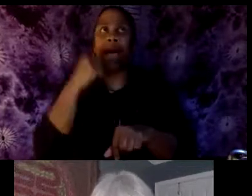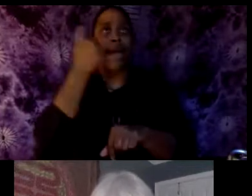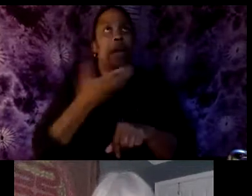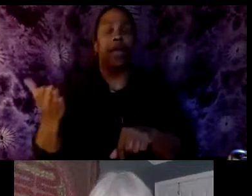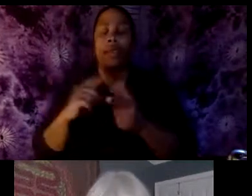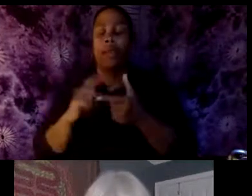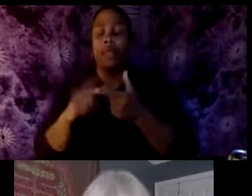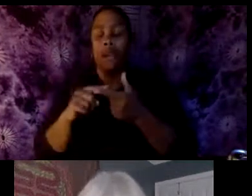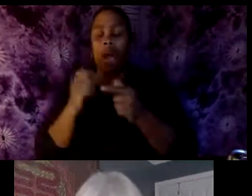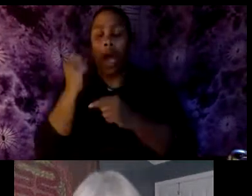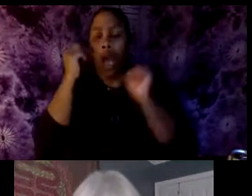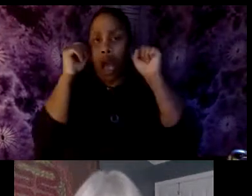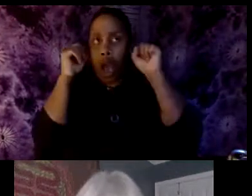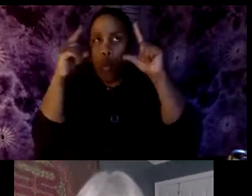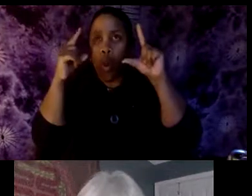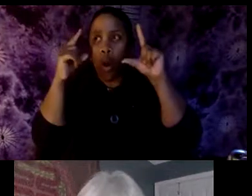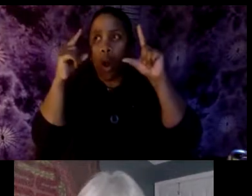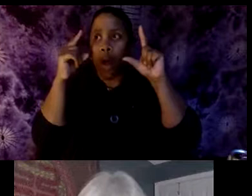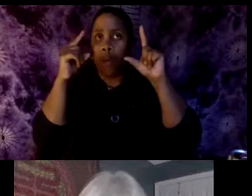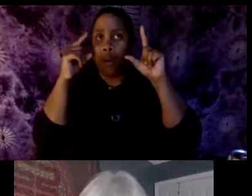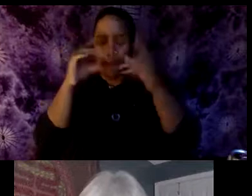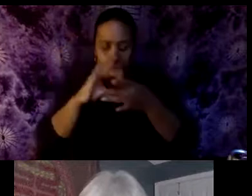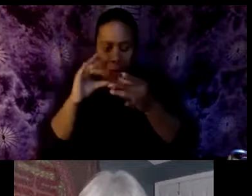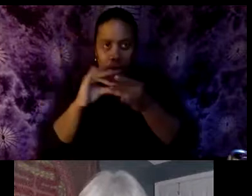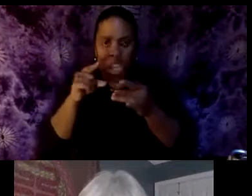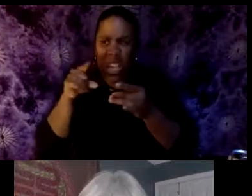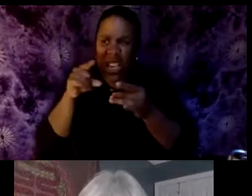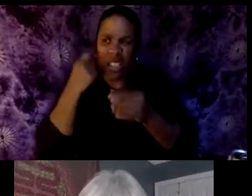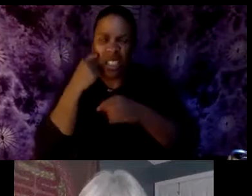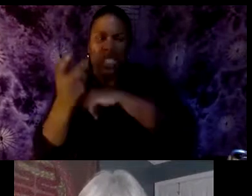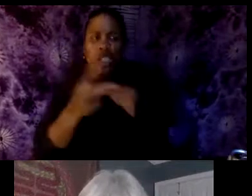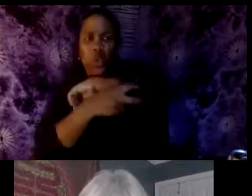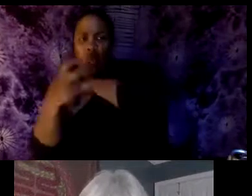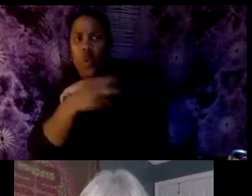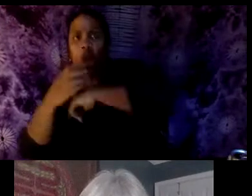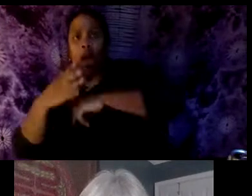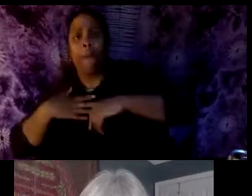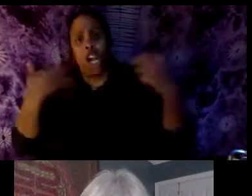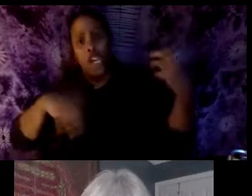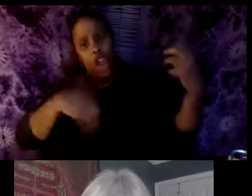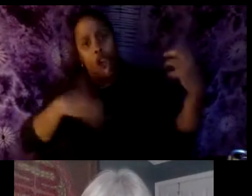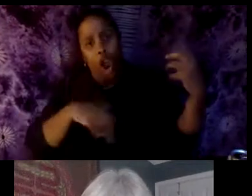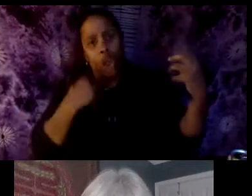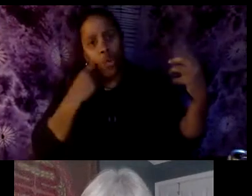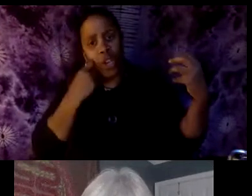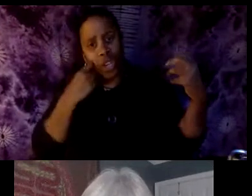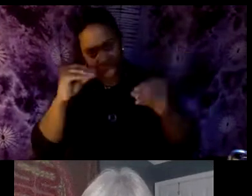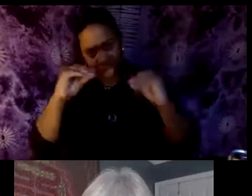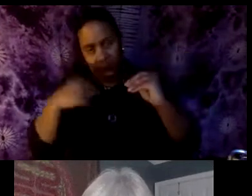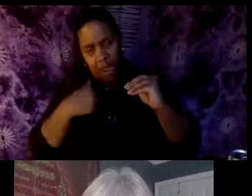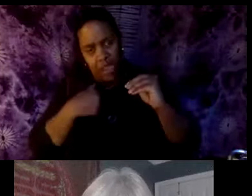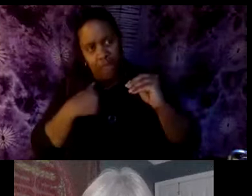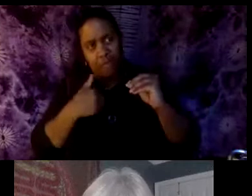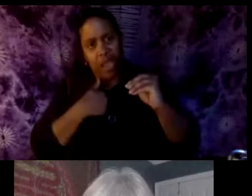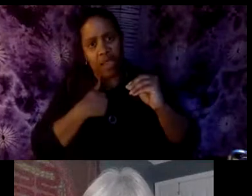message. He had stolen my guitar that I had bought to try to teach myself how to play when he left the last time, and sent me a picture